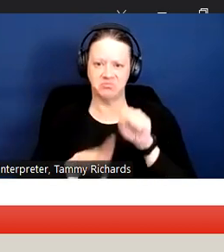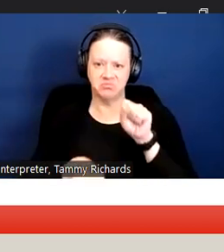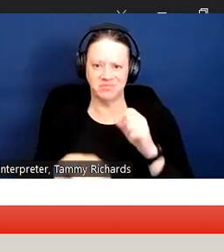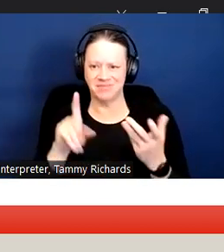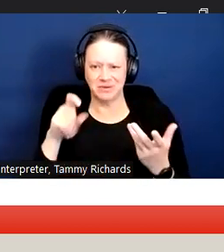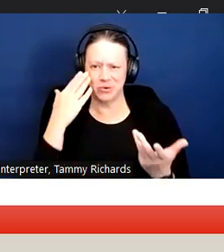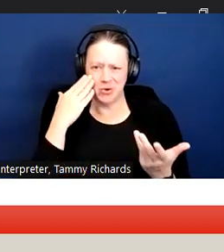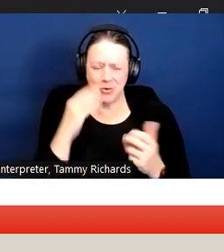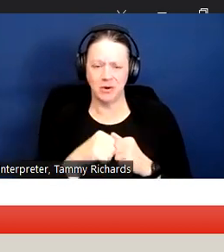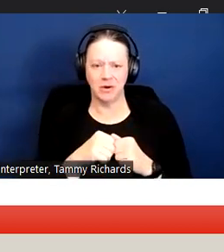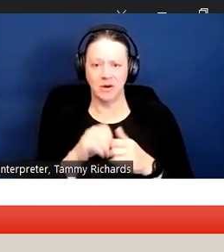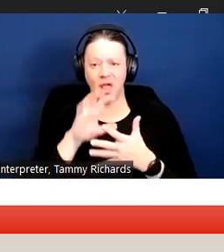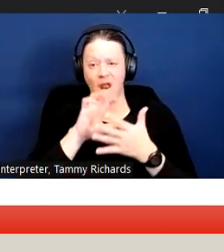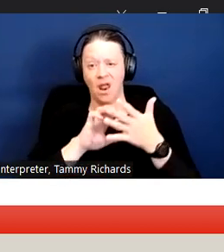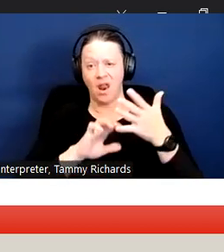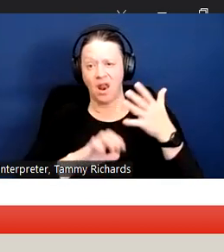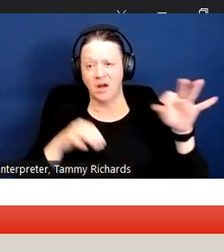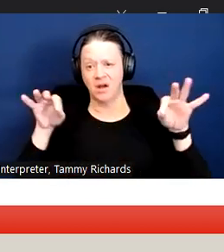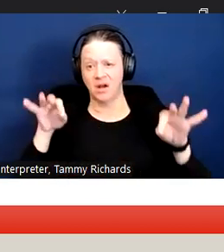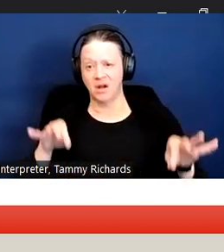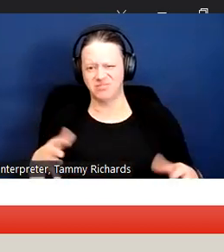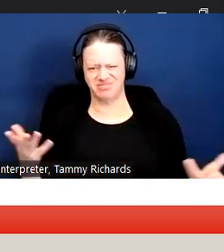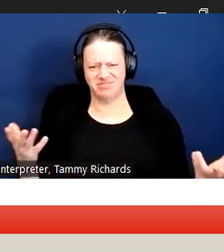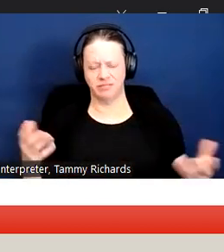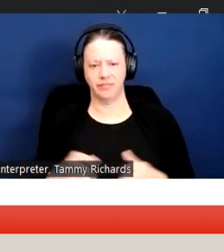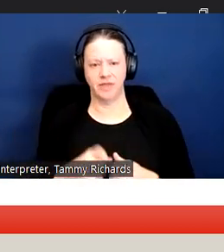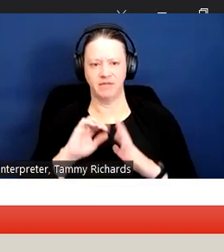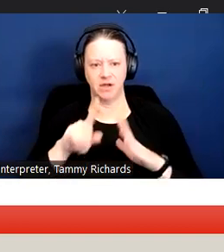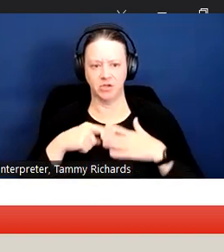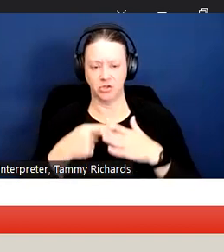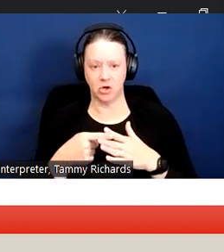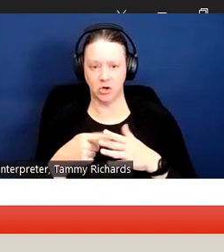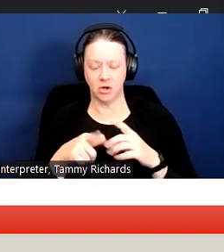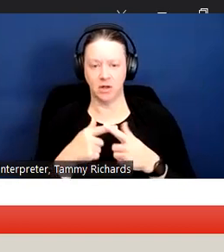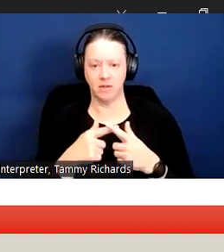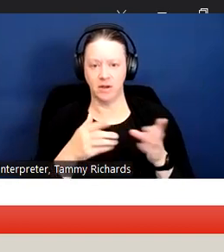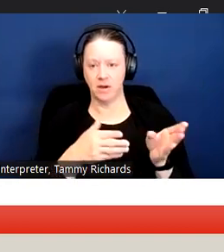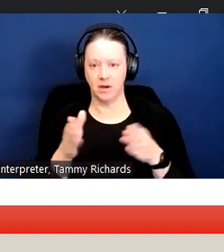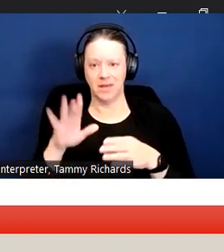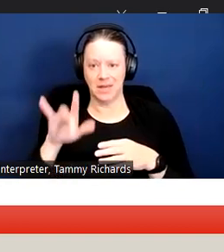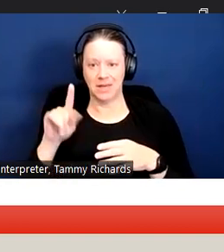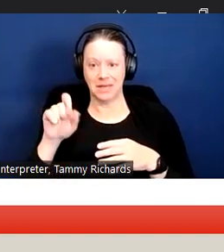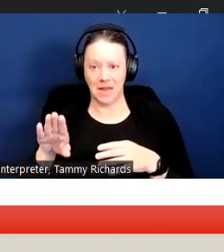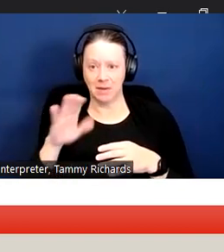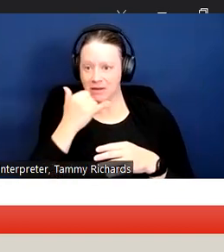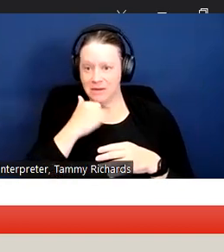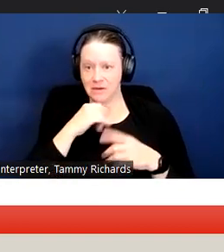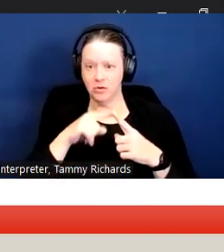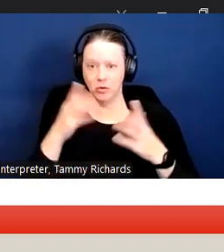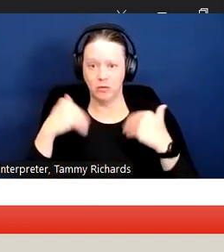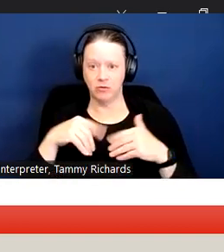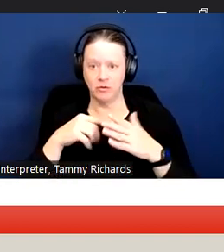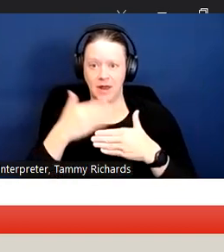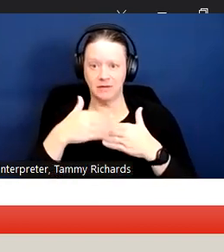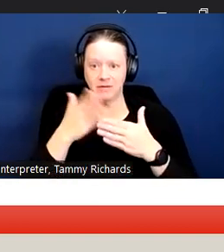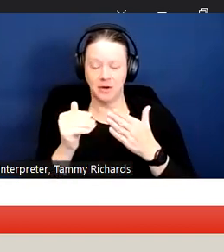know, that's a lot. And then if I had like started it and moved, you know, and then I hit tab or something accidentally to move to the next element, and I